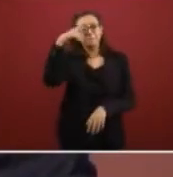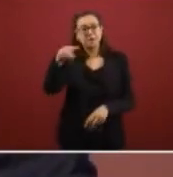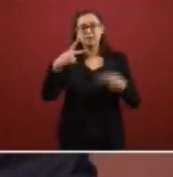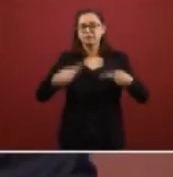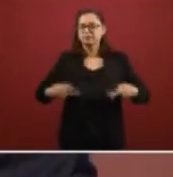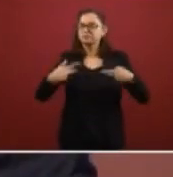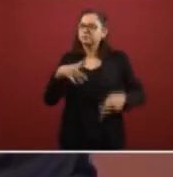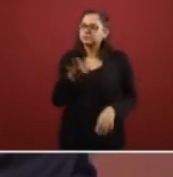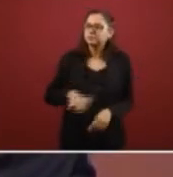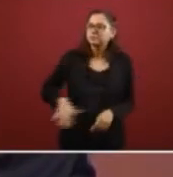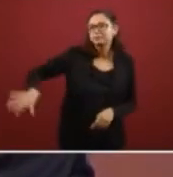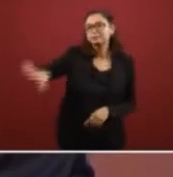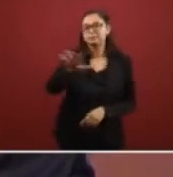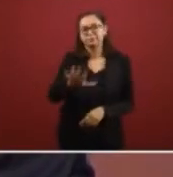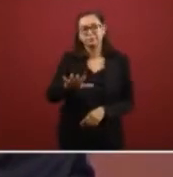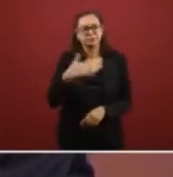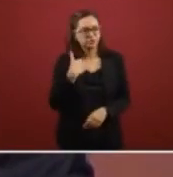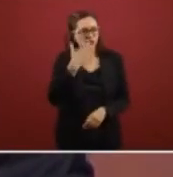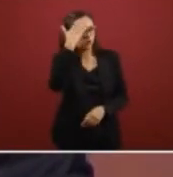so that the citizens